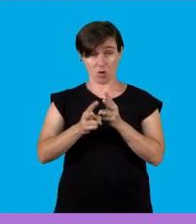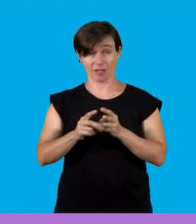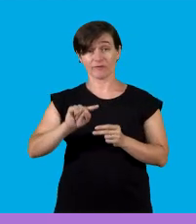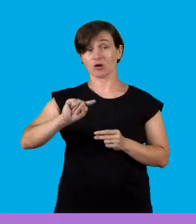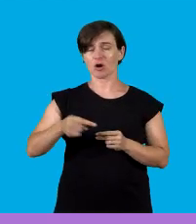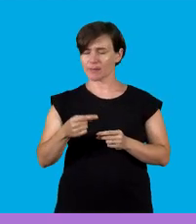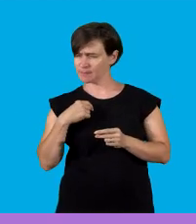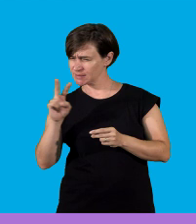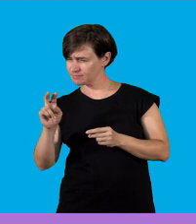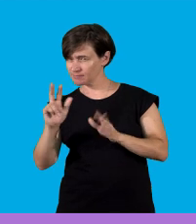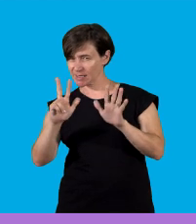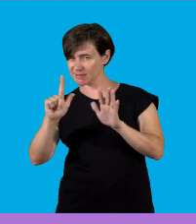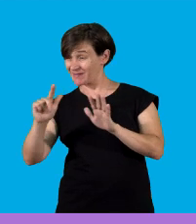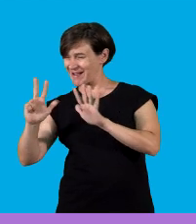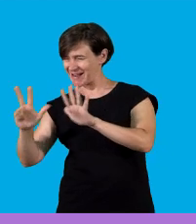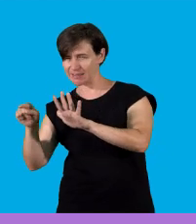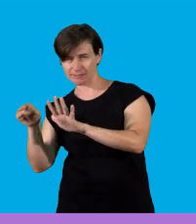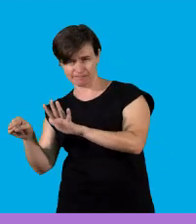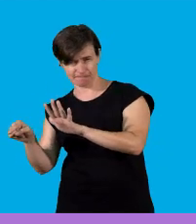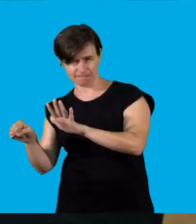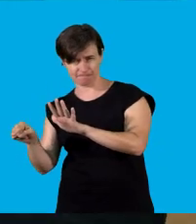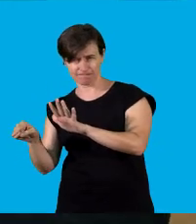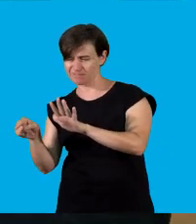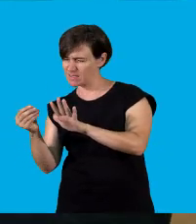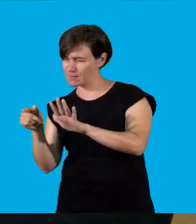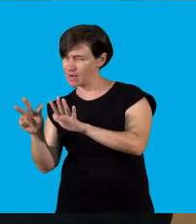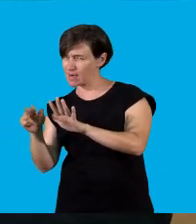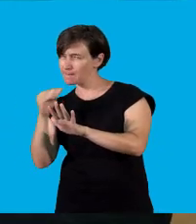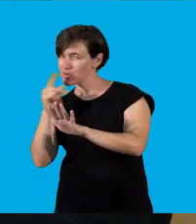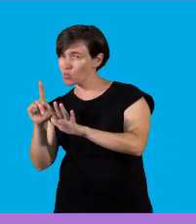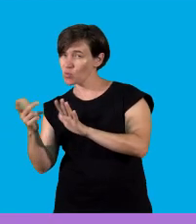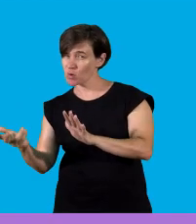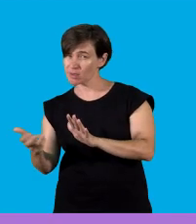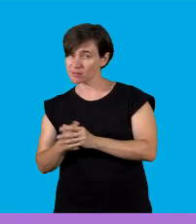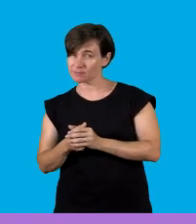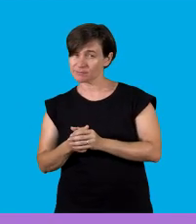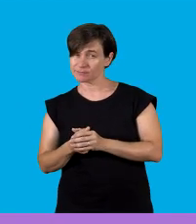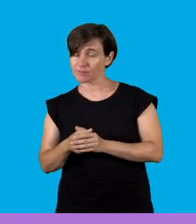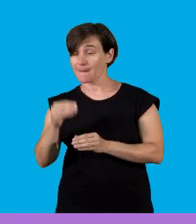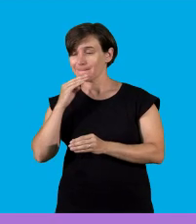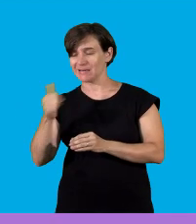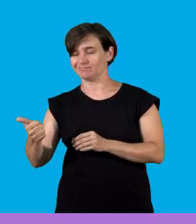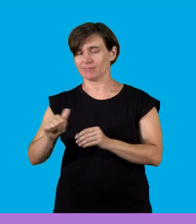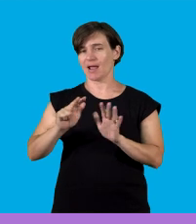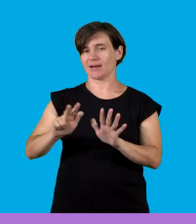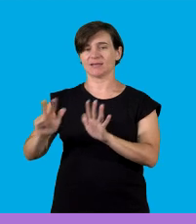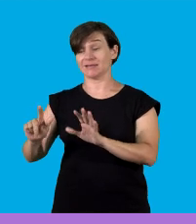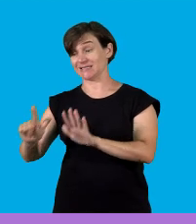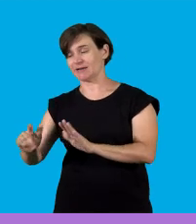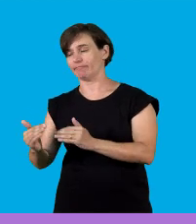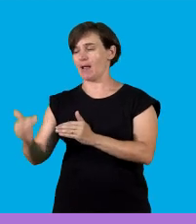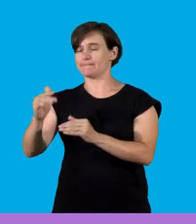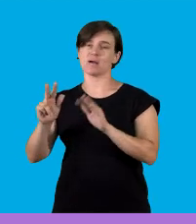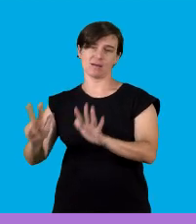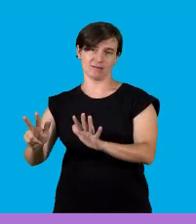612. So I look at this digit, right? The third one after the decimal. So therefore, the 7 changed to